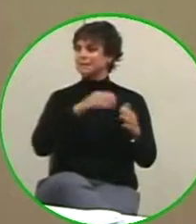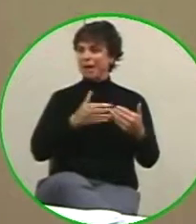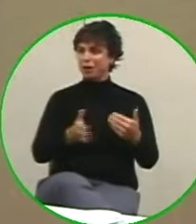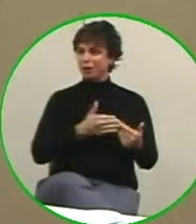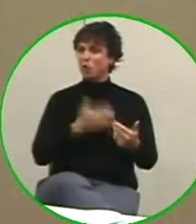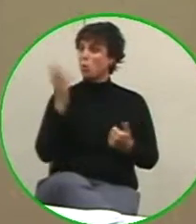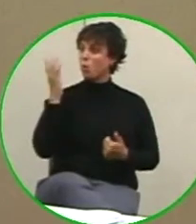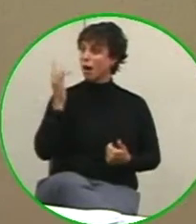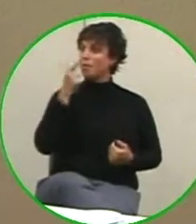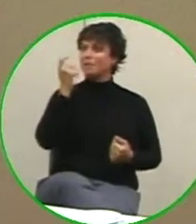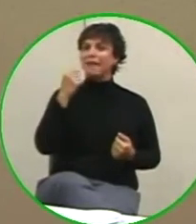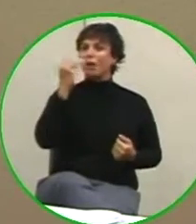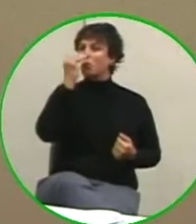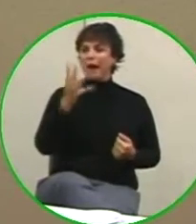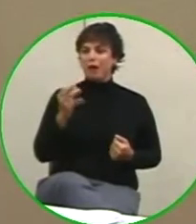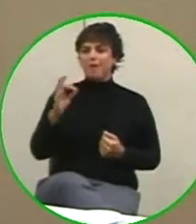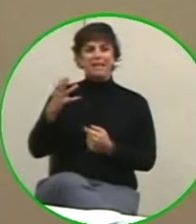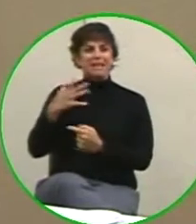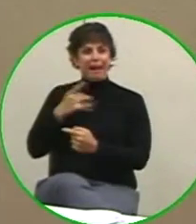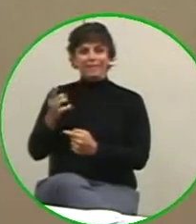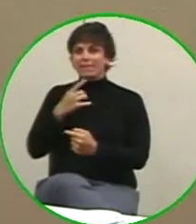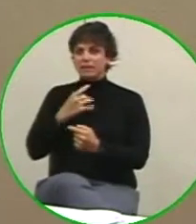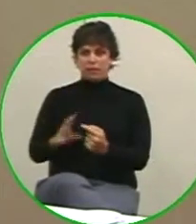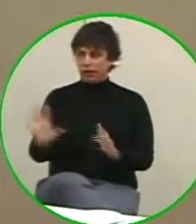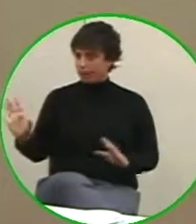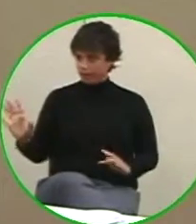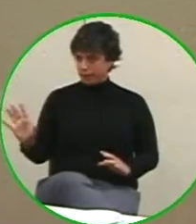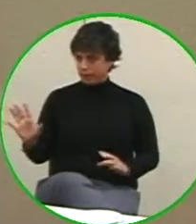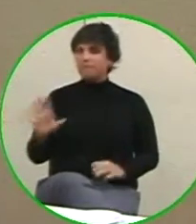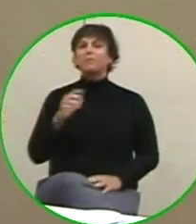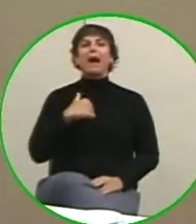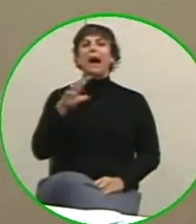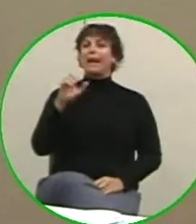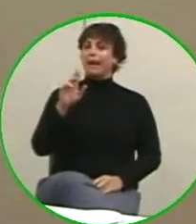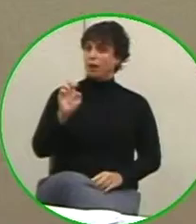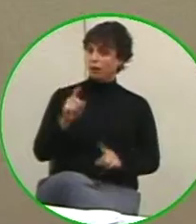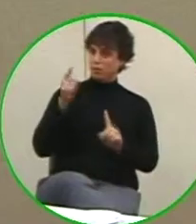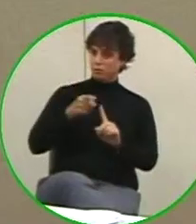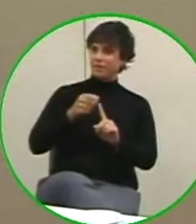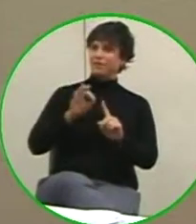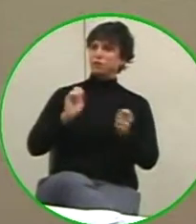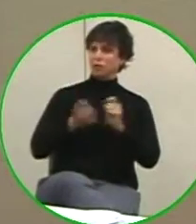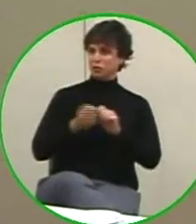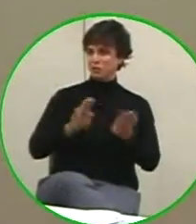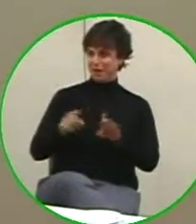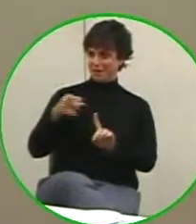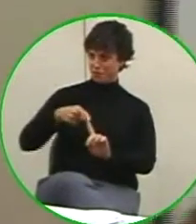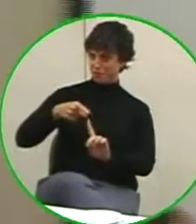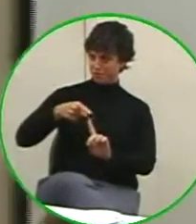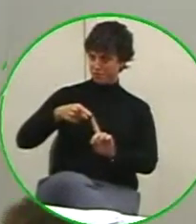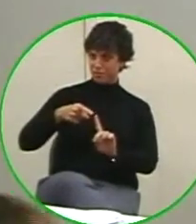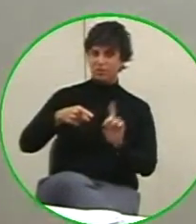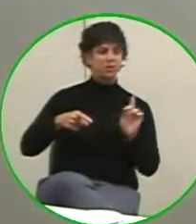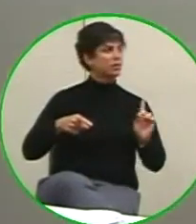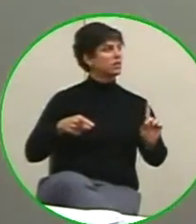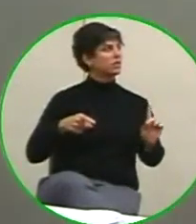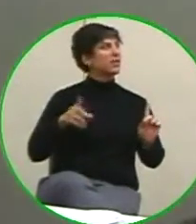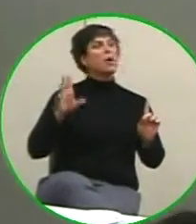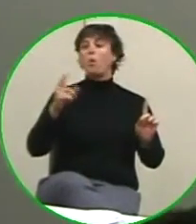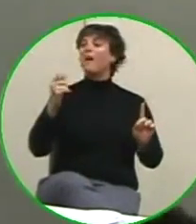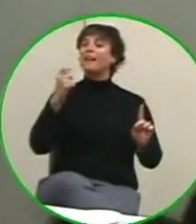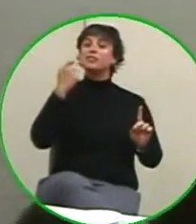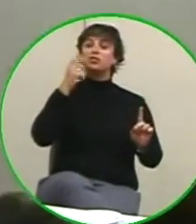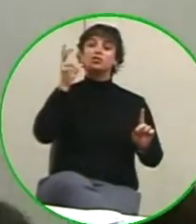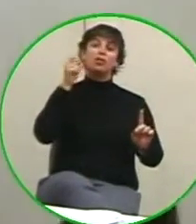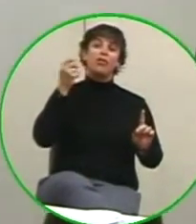why. I don't care whether he likes it or doesn't like it. I care whether it changes the behavior. I'm going to give you the one I just heard last night